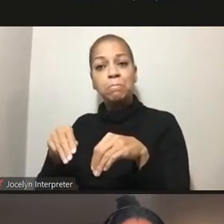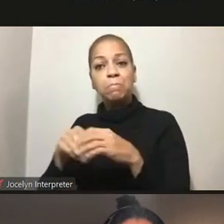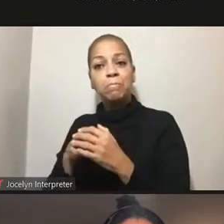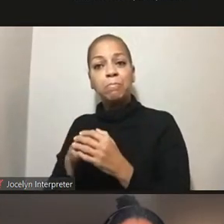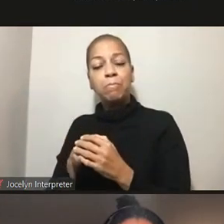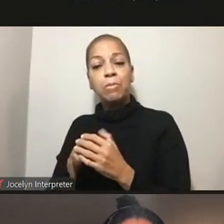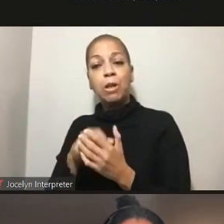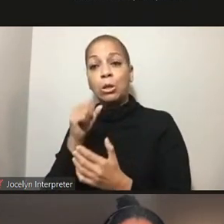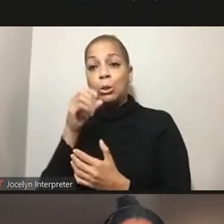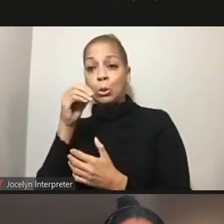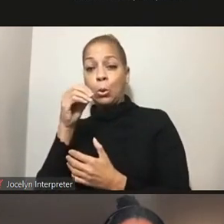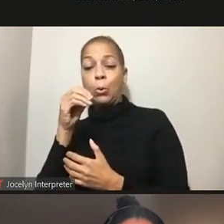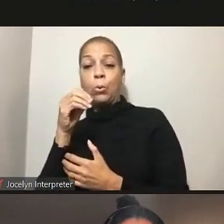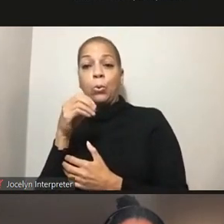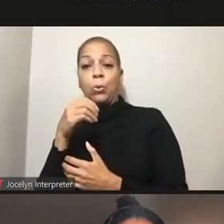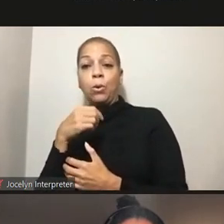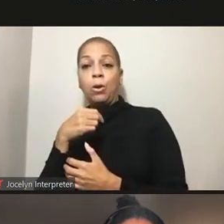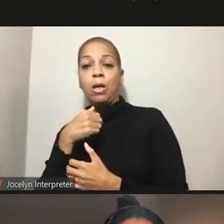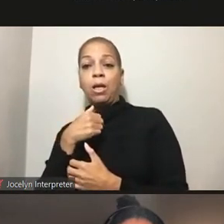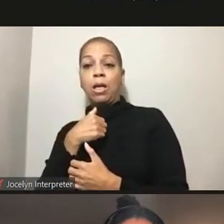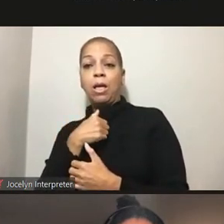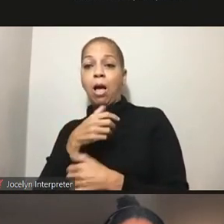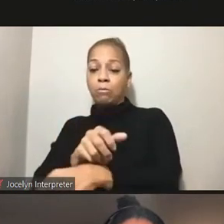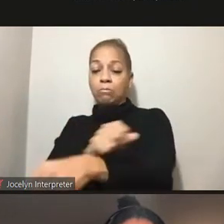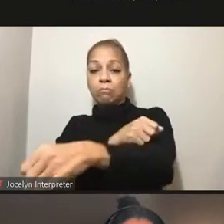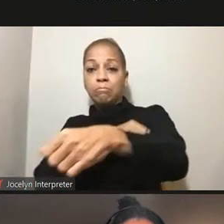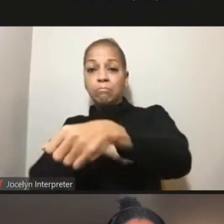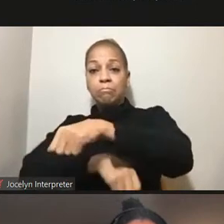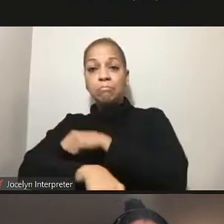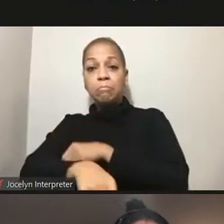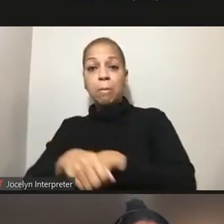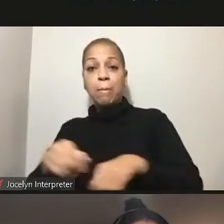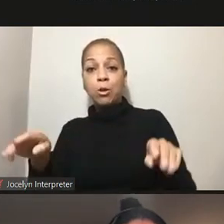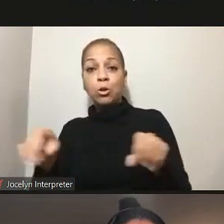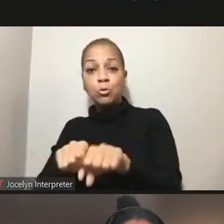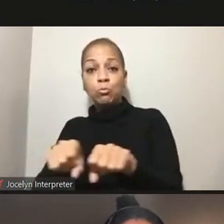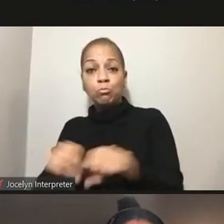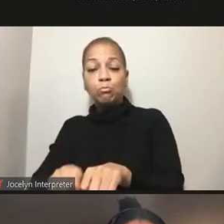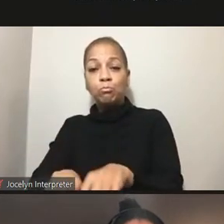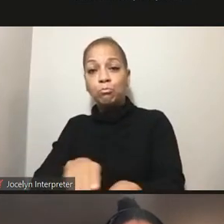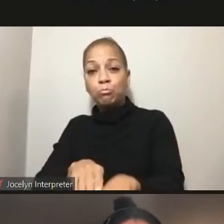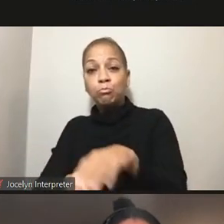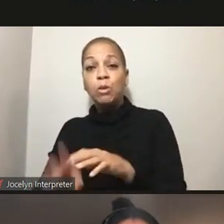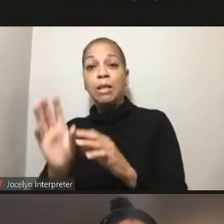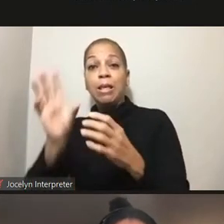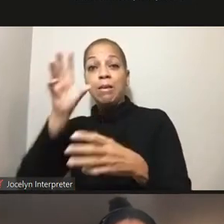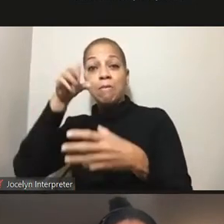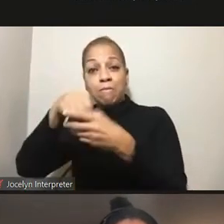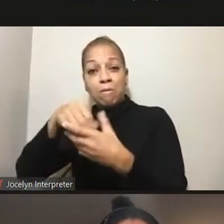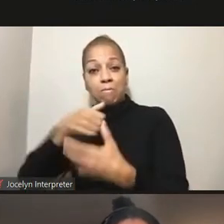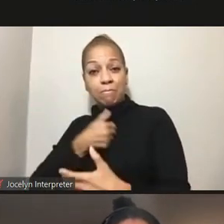And so I'm going to sort of pull up my sleeves, put on my boots and get into the community.